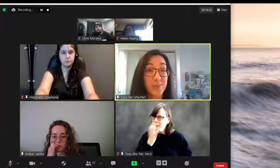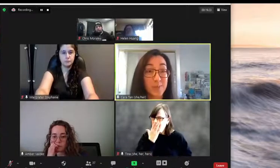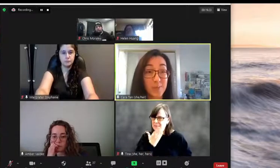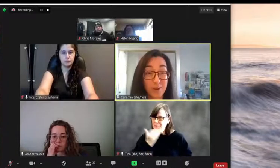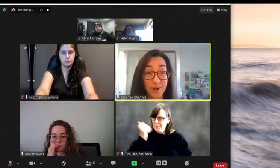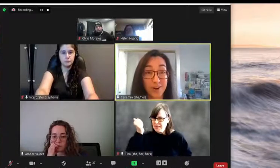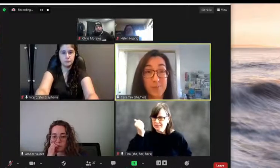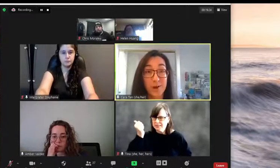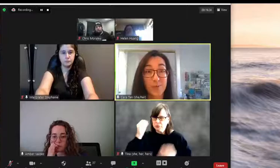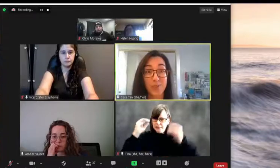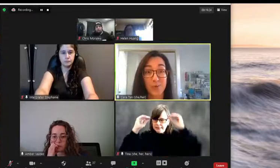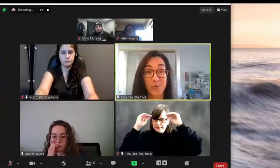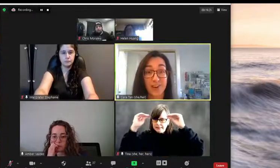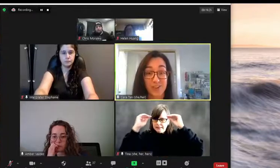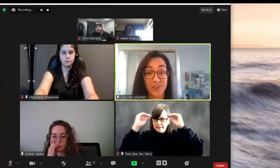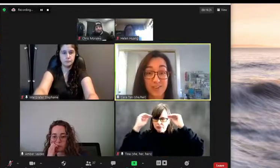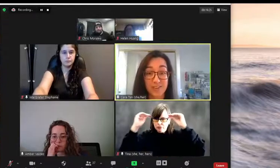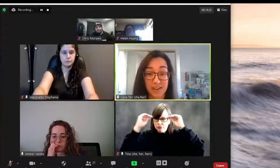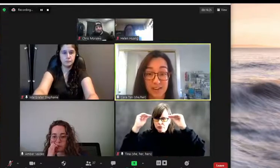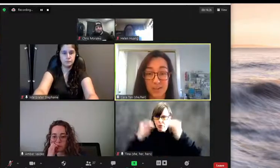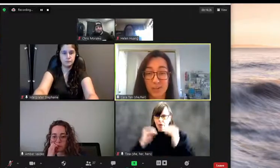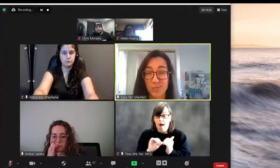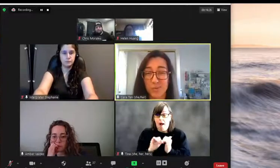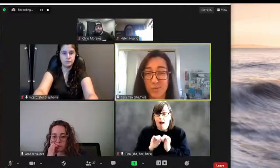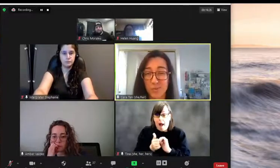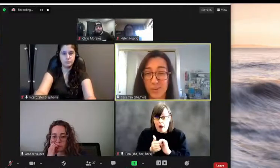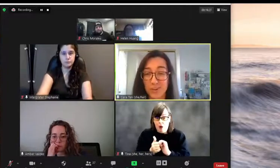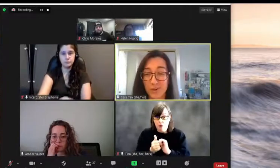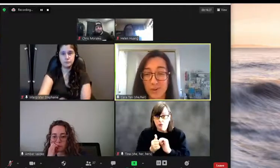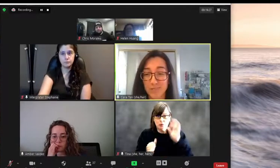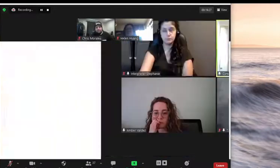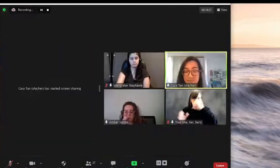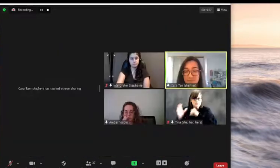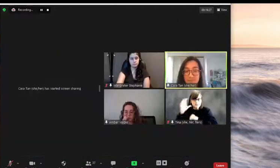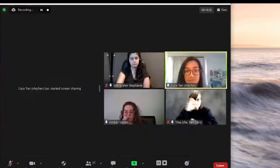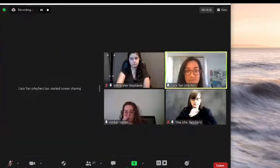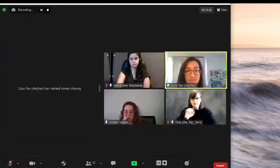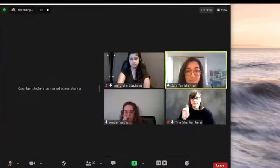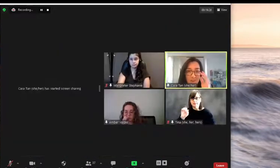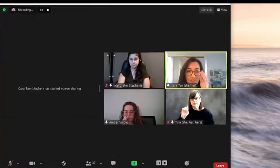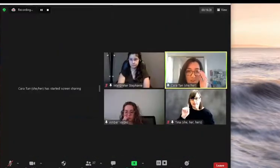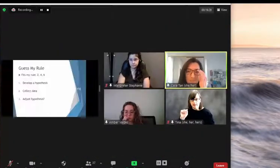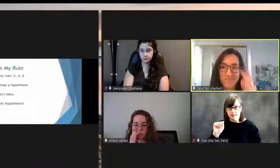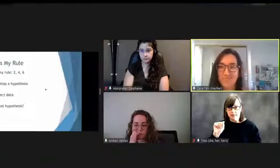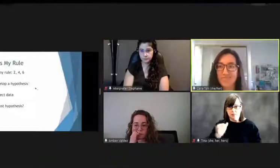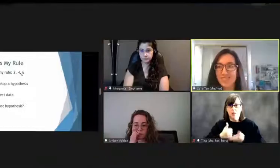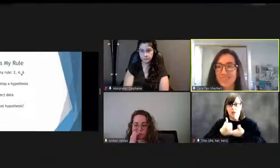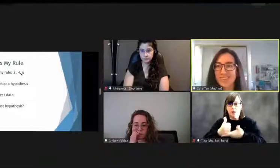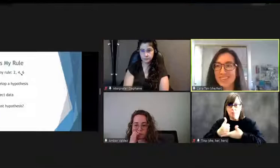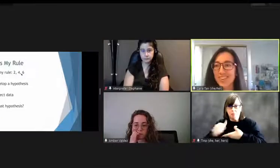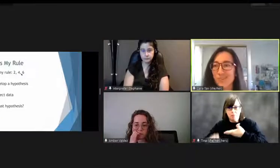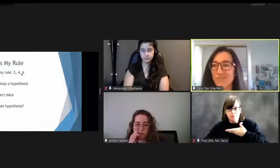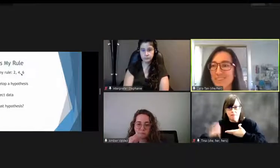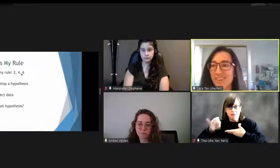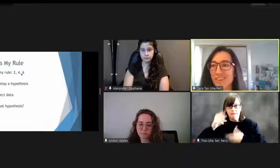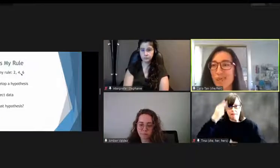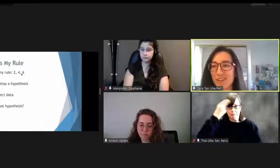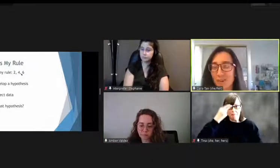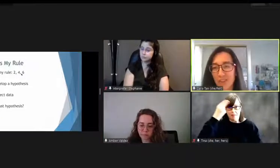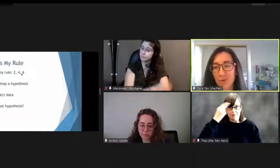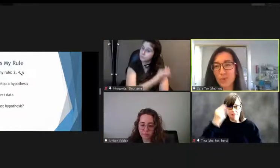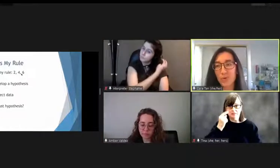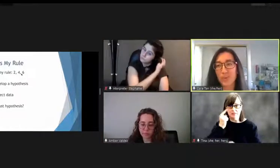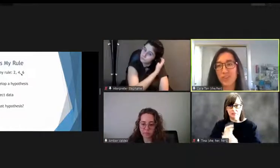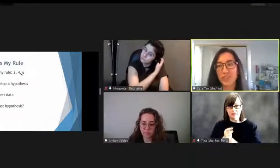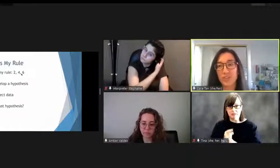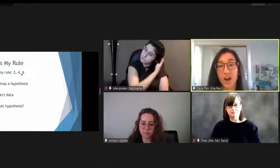a little bit more about what the rule actually is. I'm going to share my screen one more time here. Okay. So we know